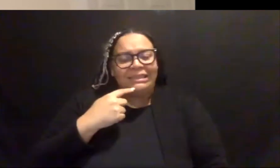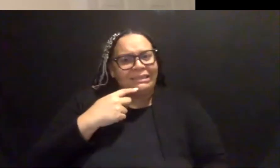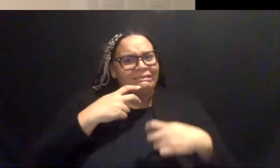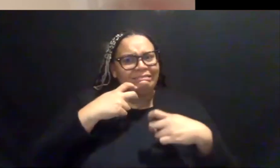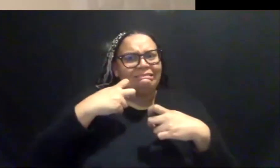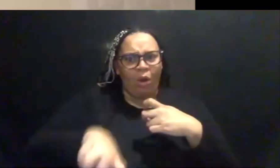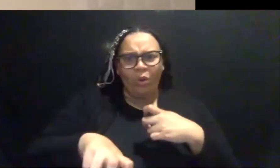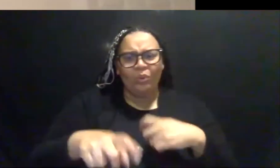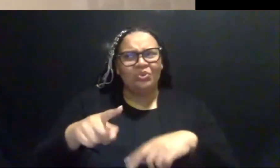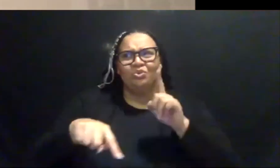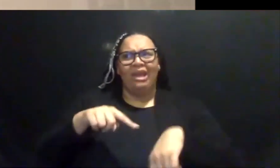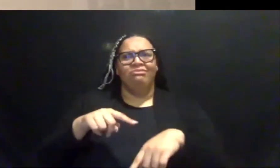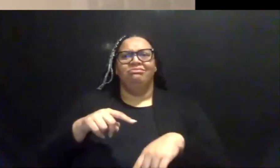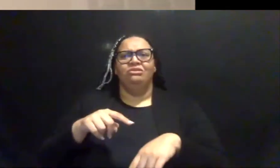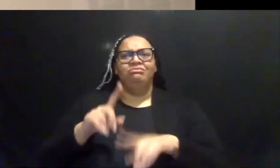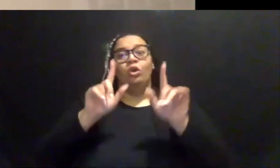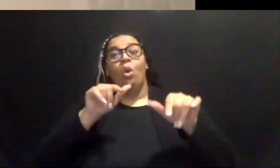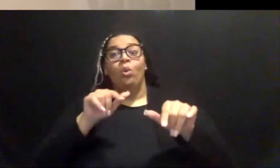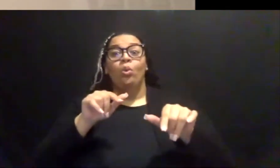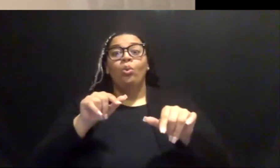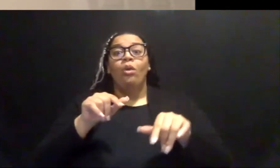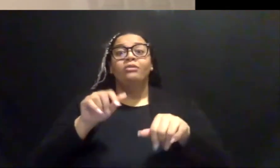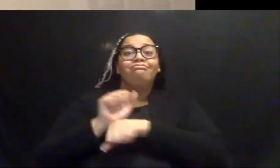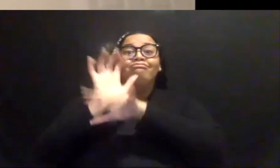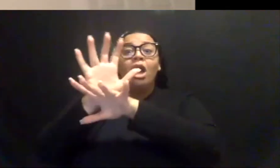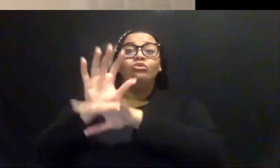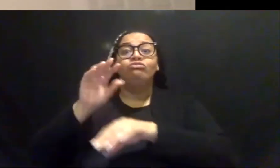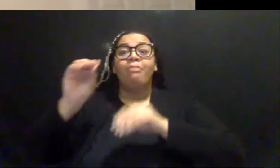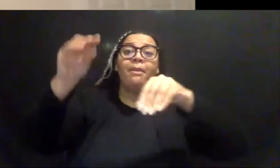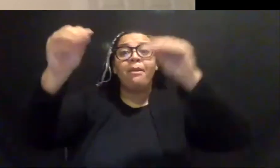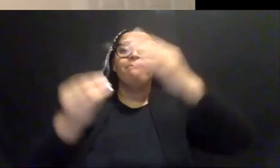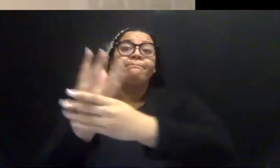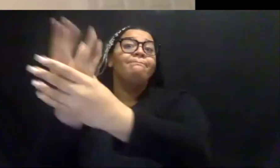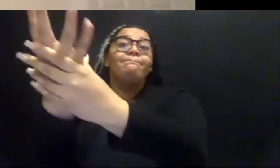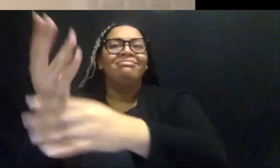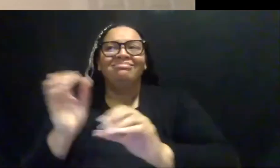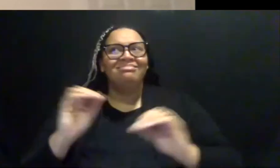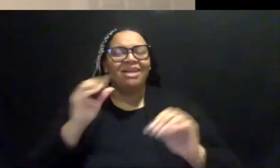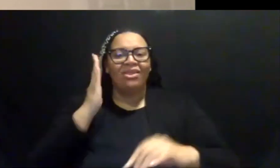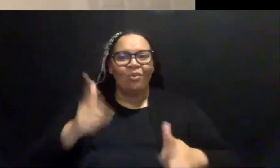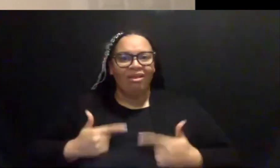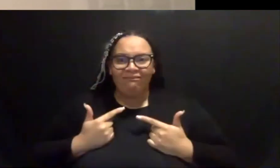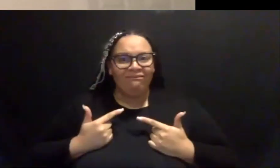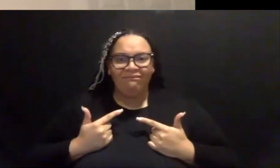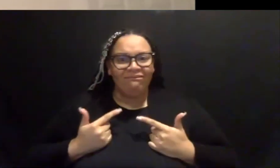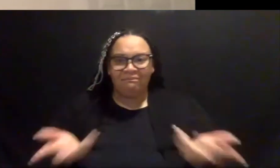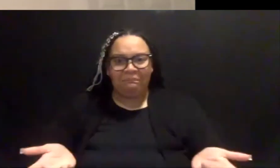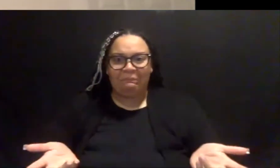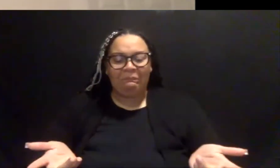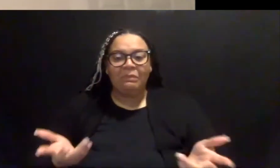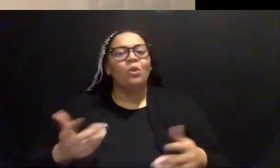tough, right? You can't just go plant them on a hilltop. It's all red clay. nothing's going to survive. So yeah, we have to